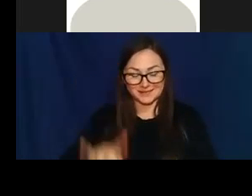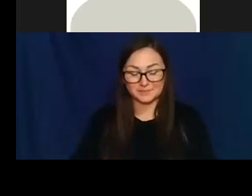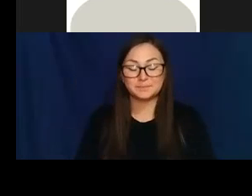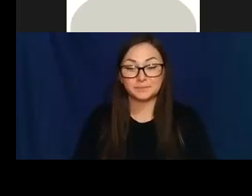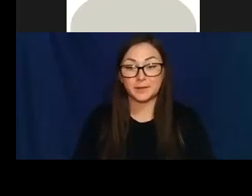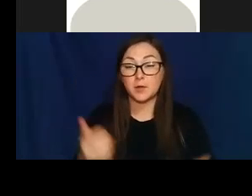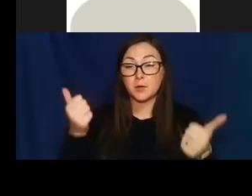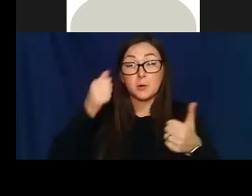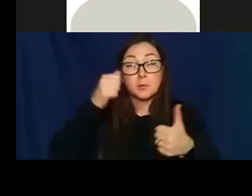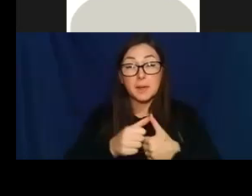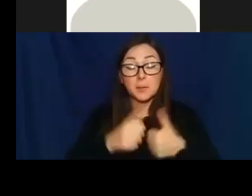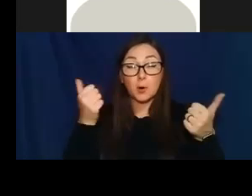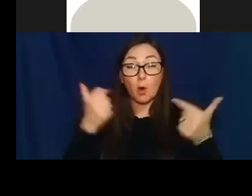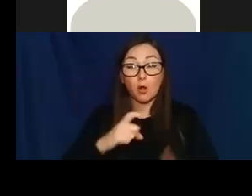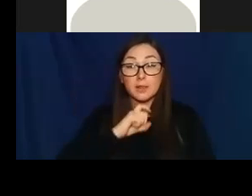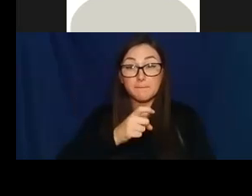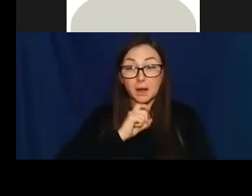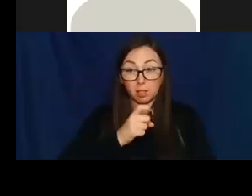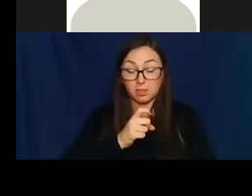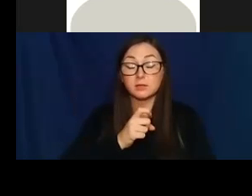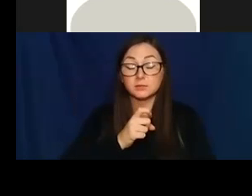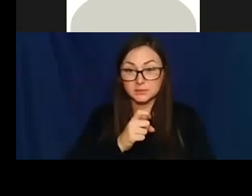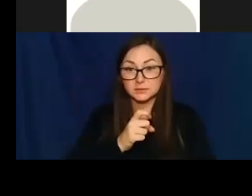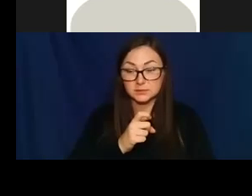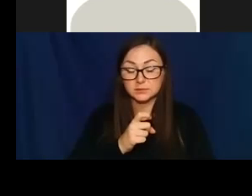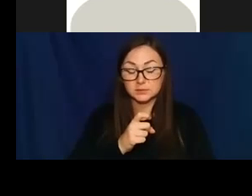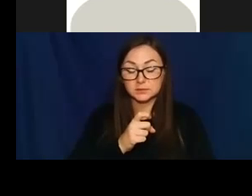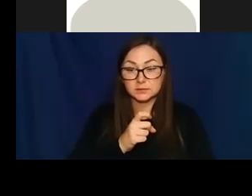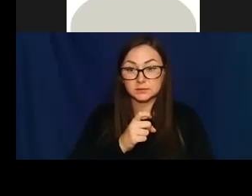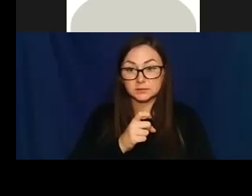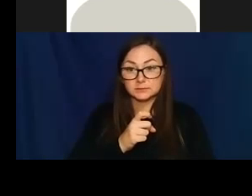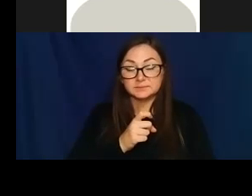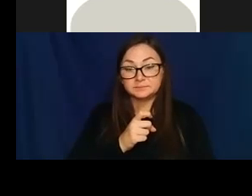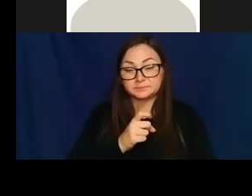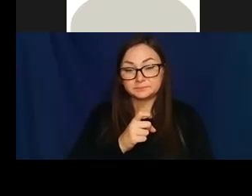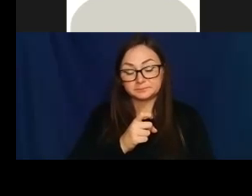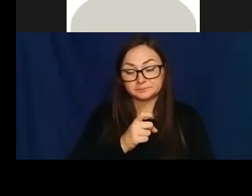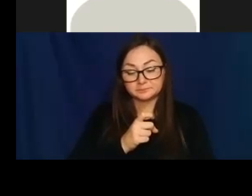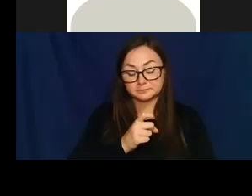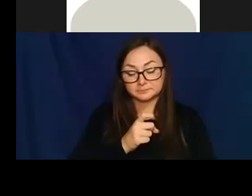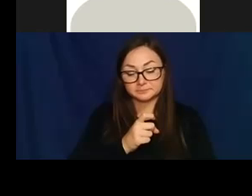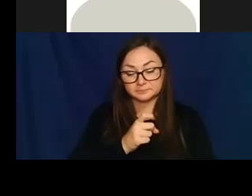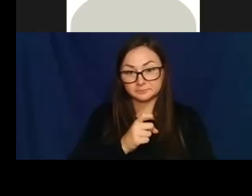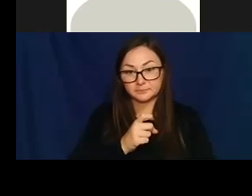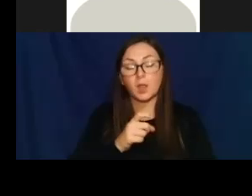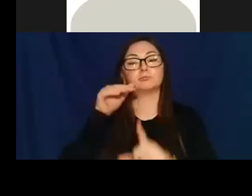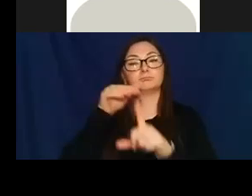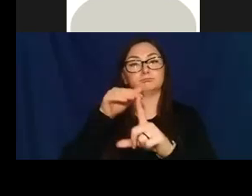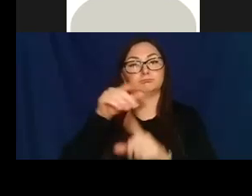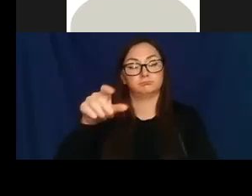remember we talked about the elements that are metals, there's a whole bunch of refresh your memory of who the metals are. All metals